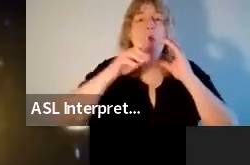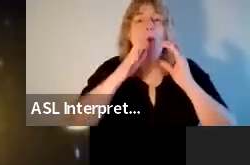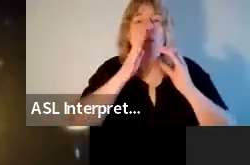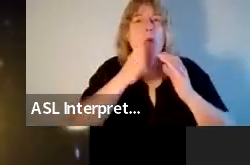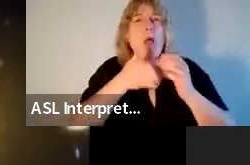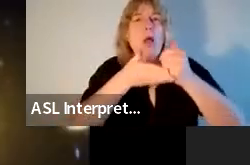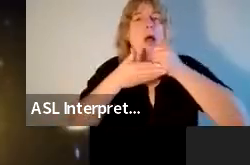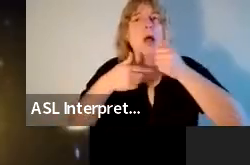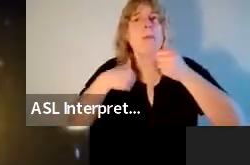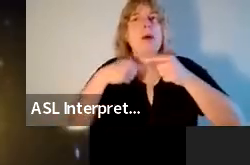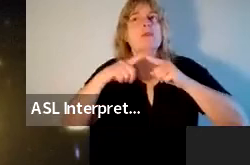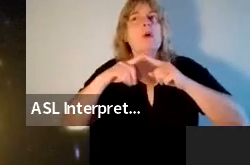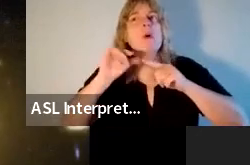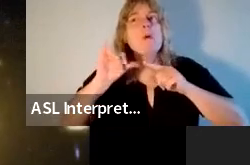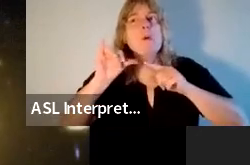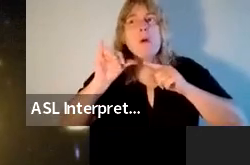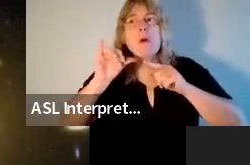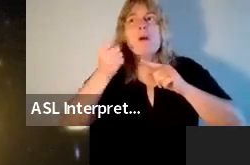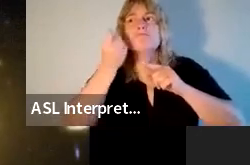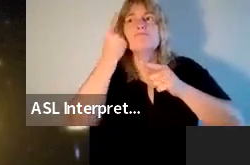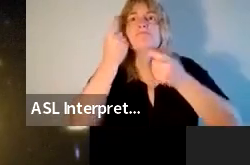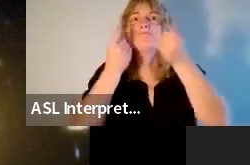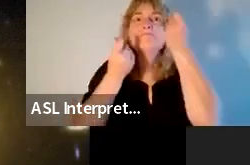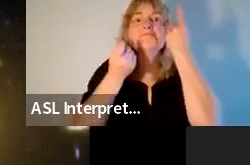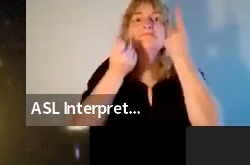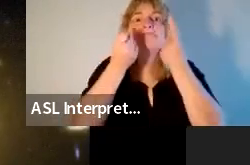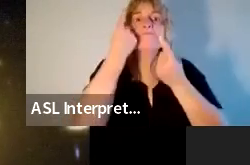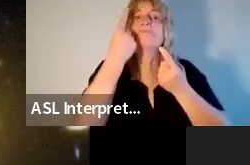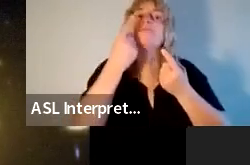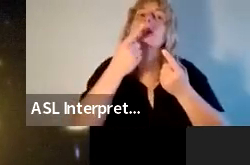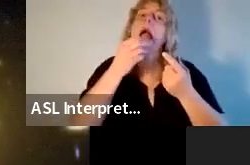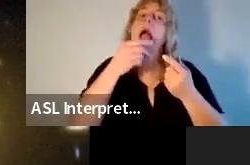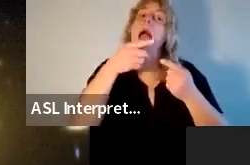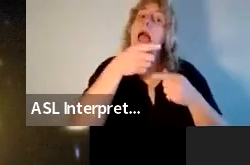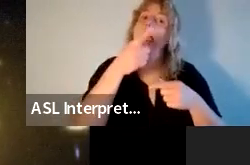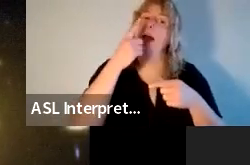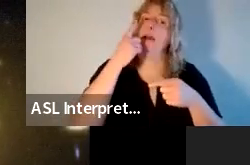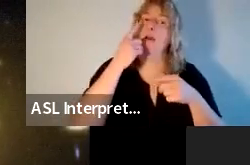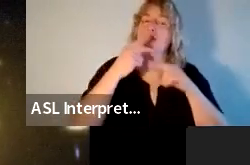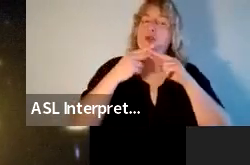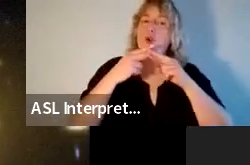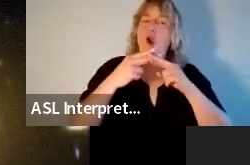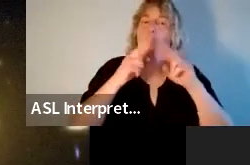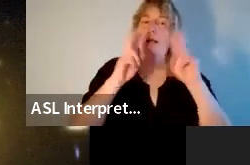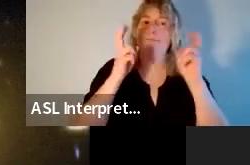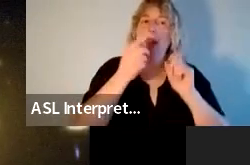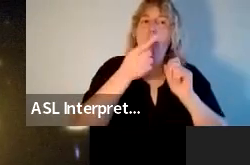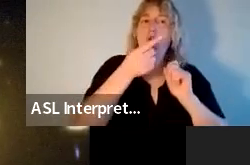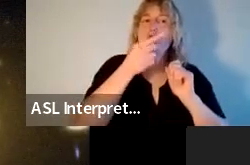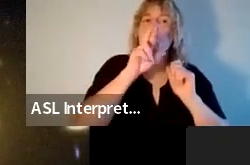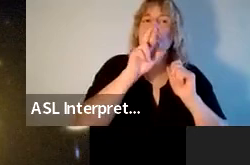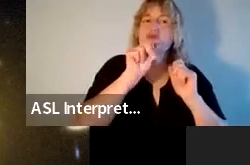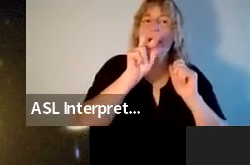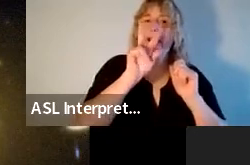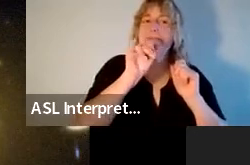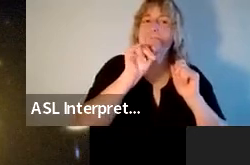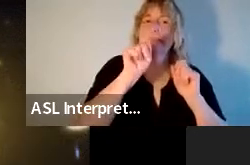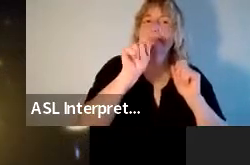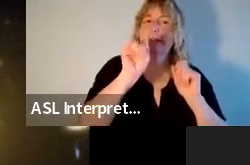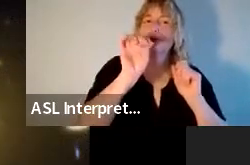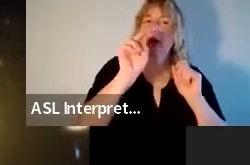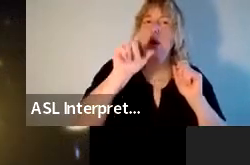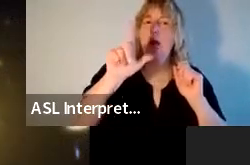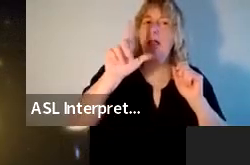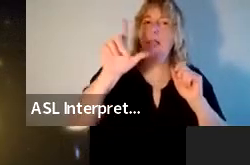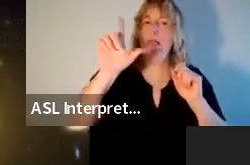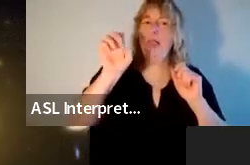Gravitational lensing is another area where the James Webb will excel. I'll just draw your attention to this lower cartoon.